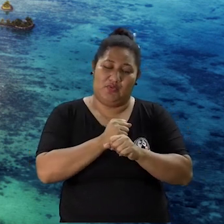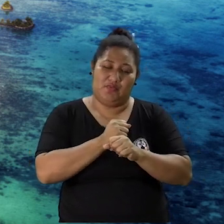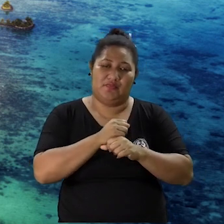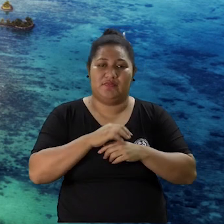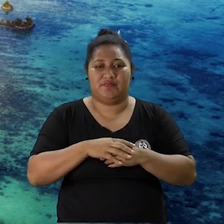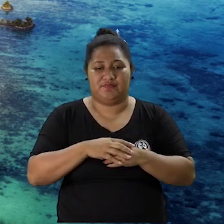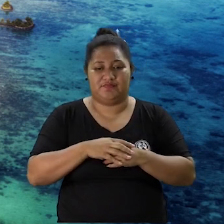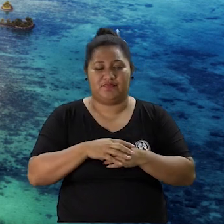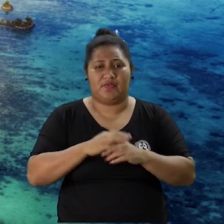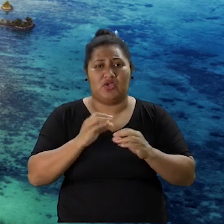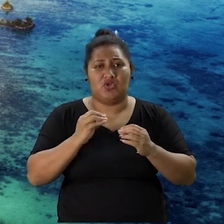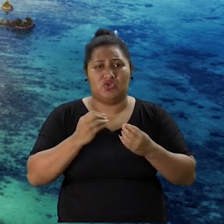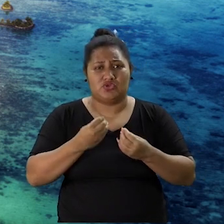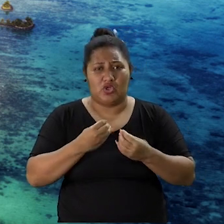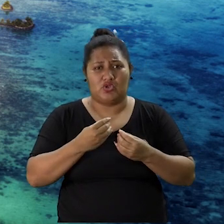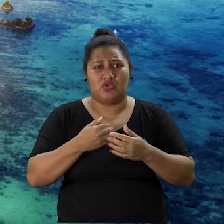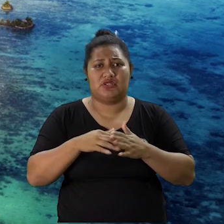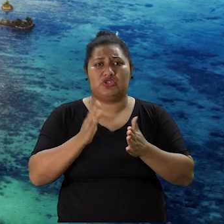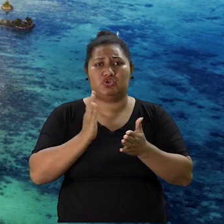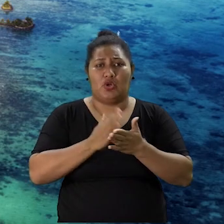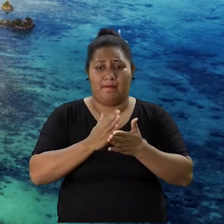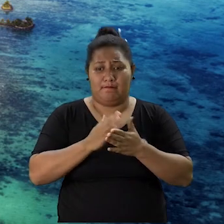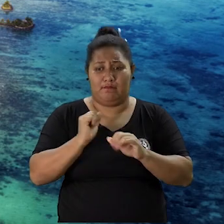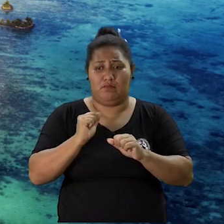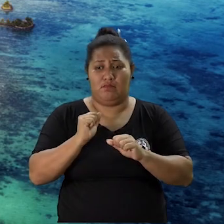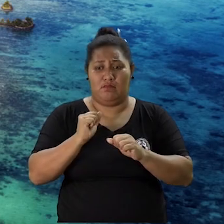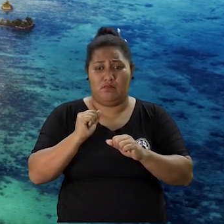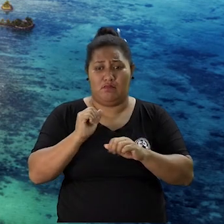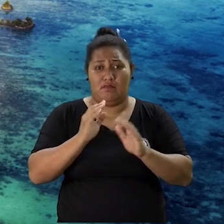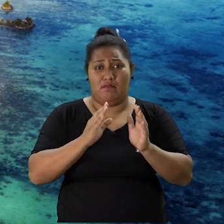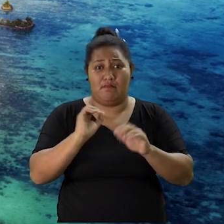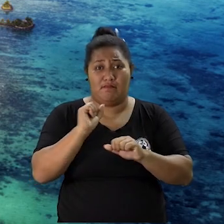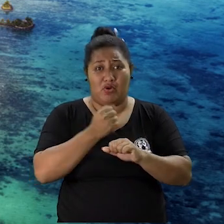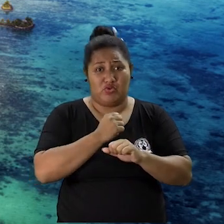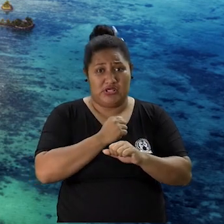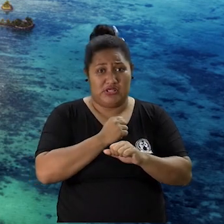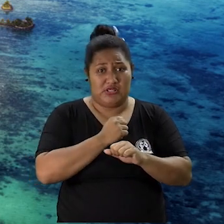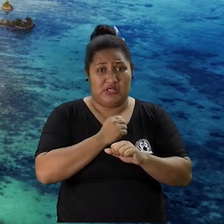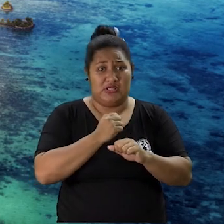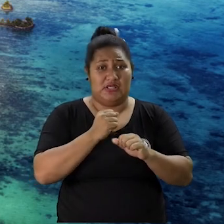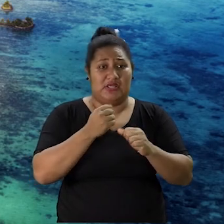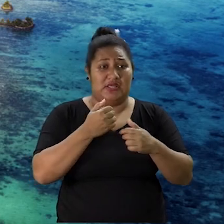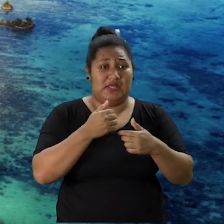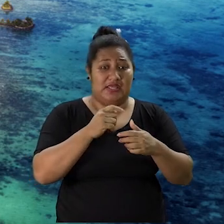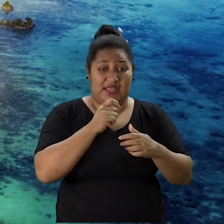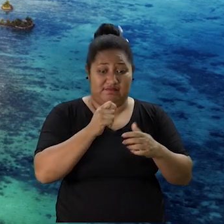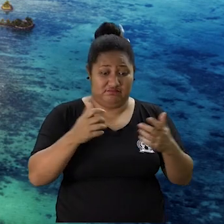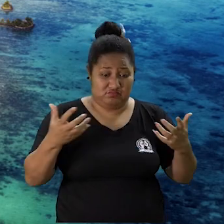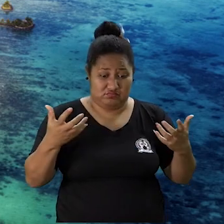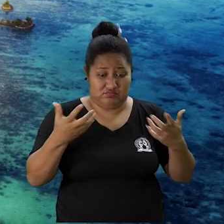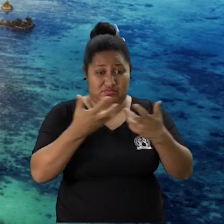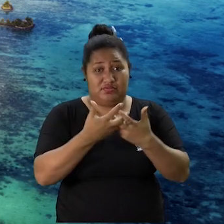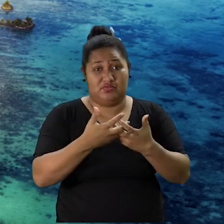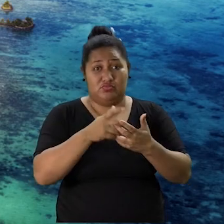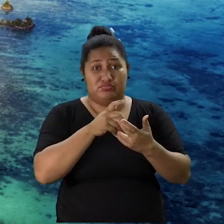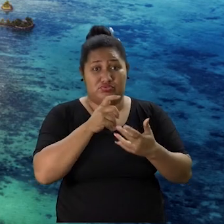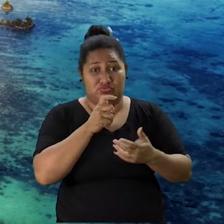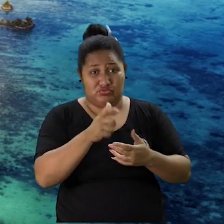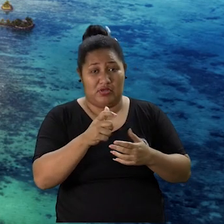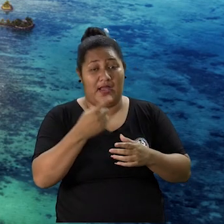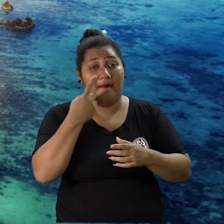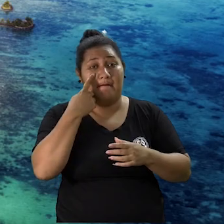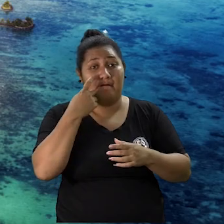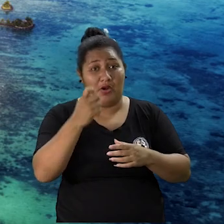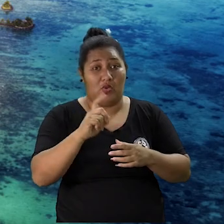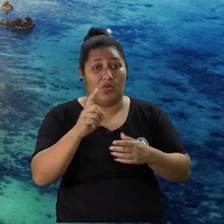So inshore marine atu whaatasi la le inshore ma le upu marine. On le mōlola ele o